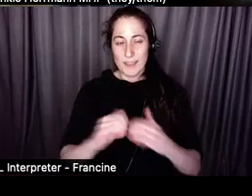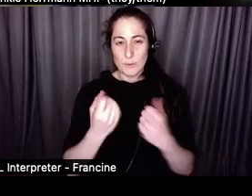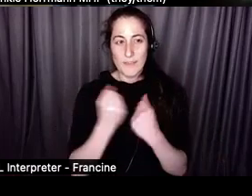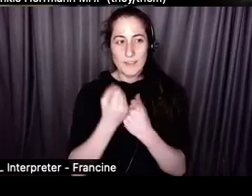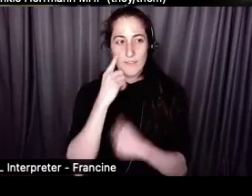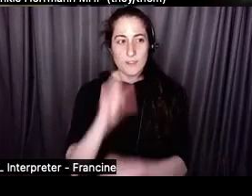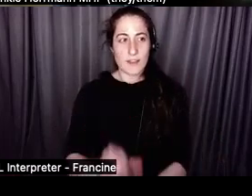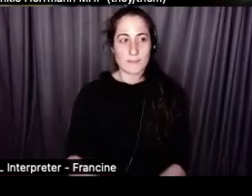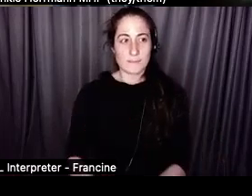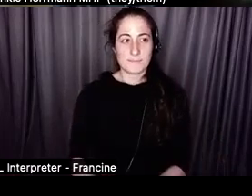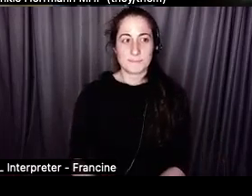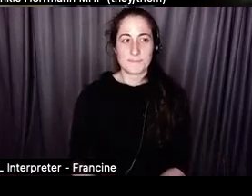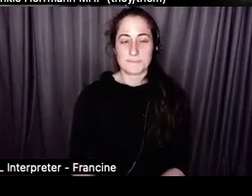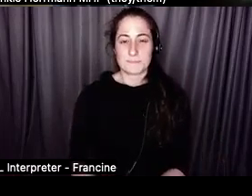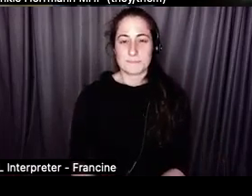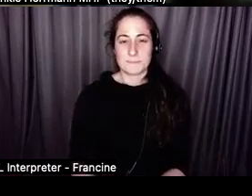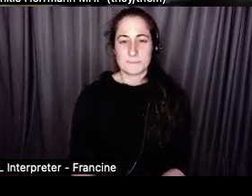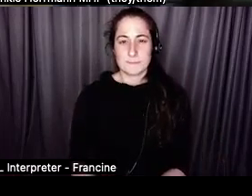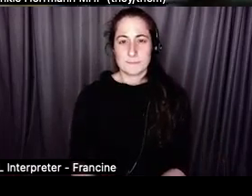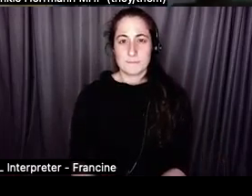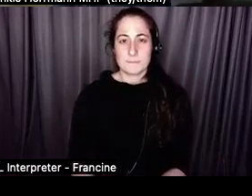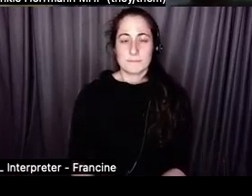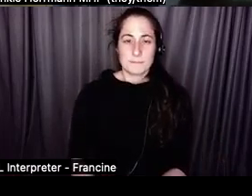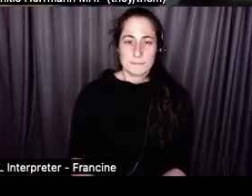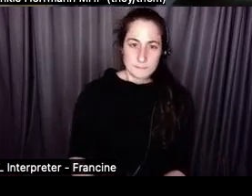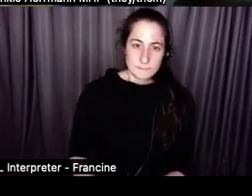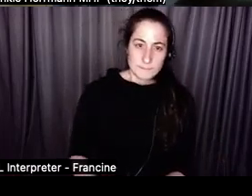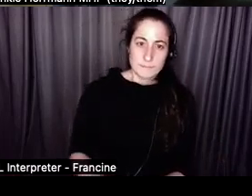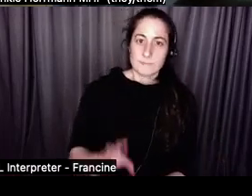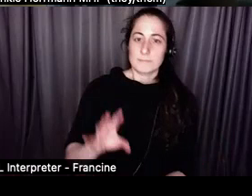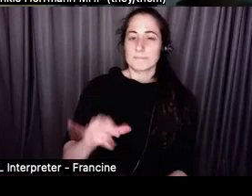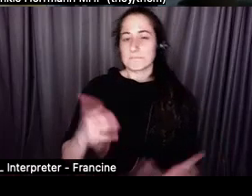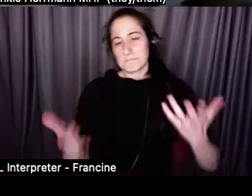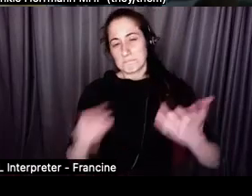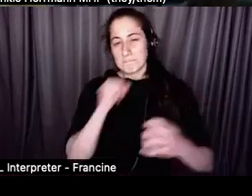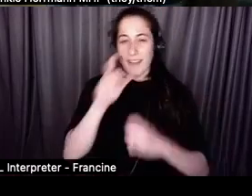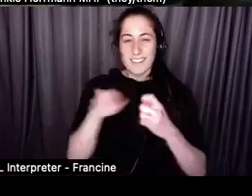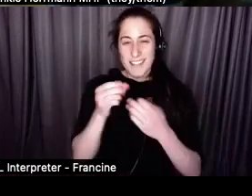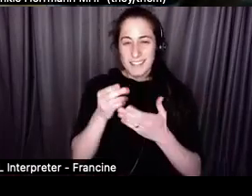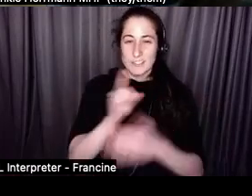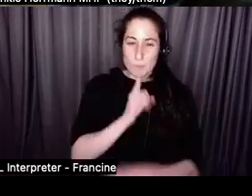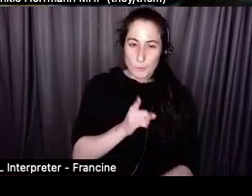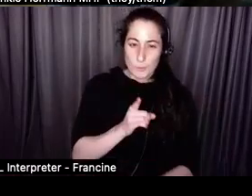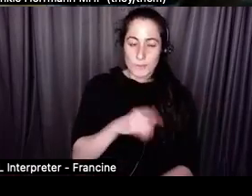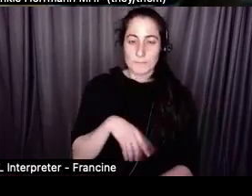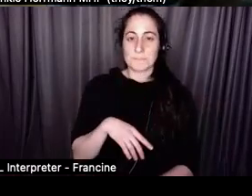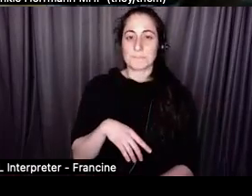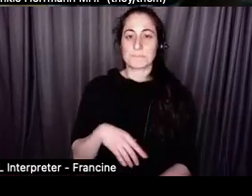or self-advocacy. That's not quite true. So the way that it works